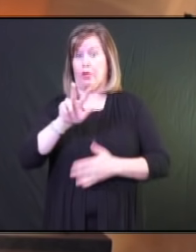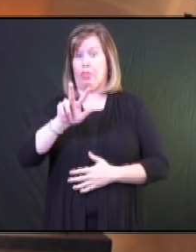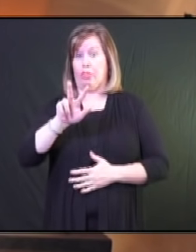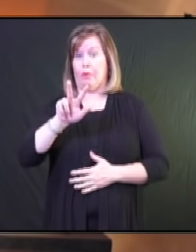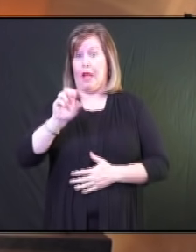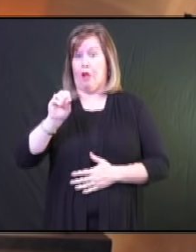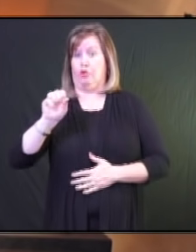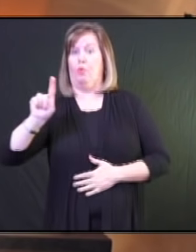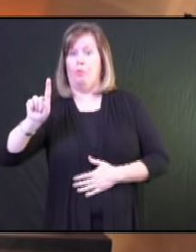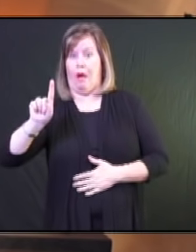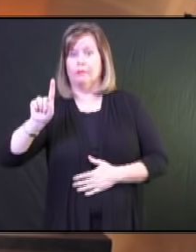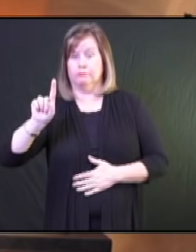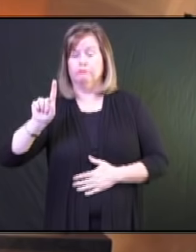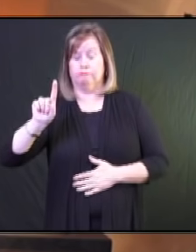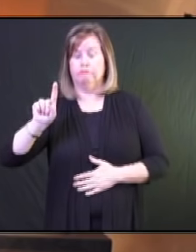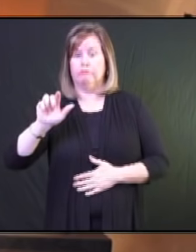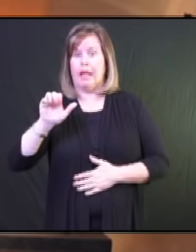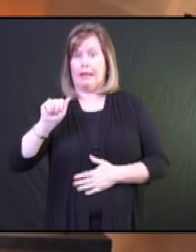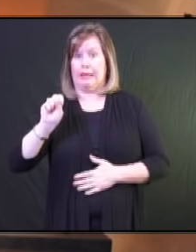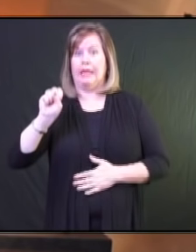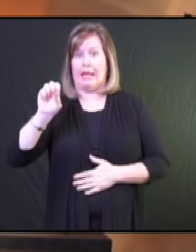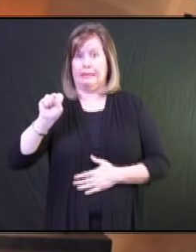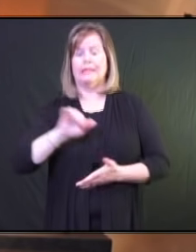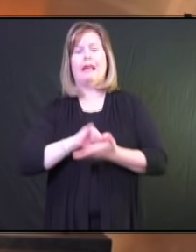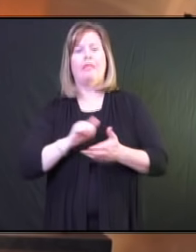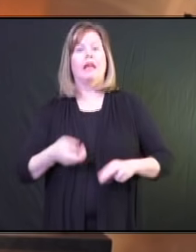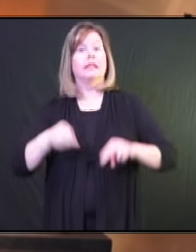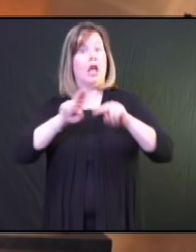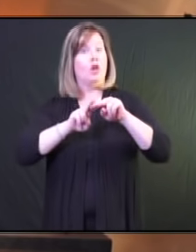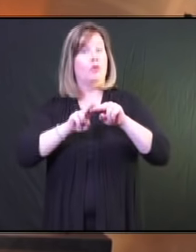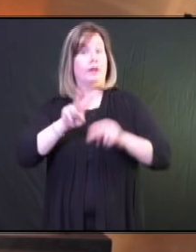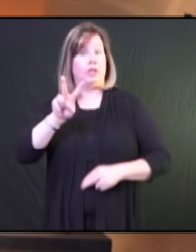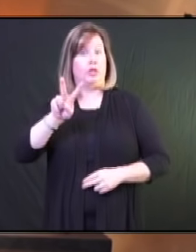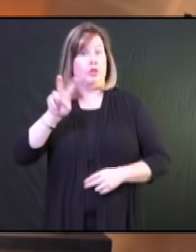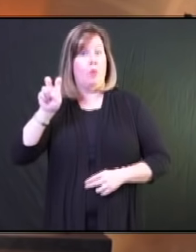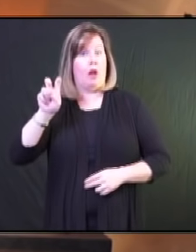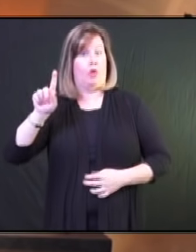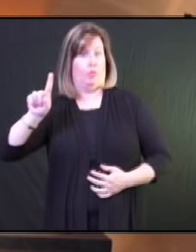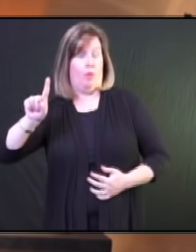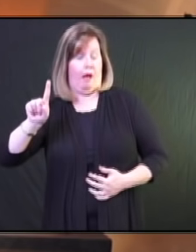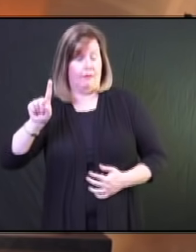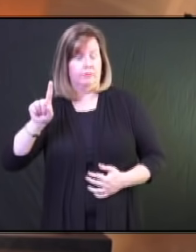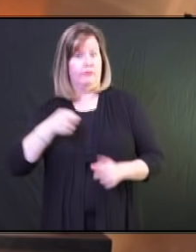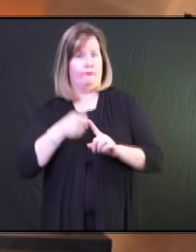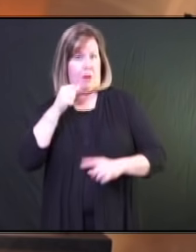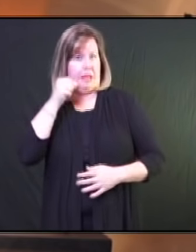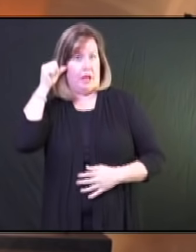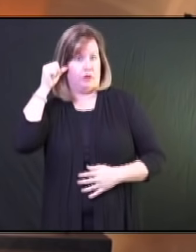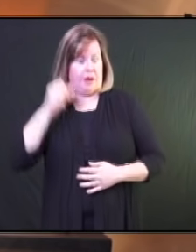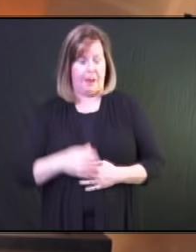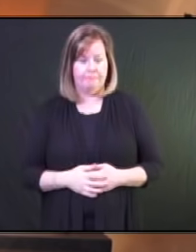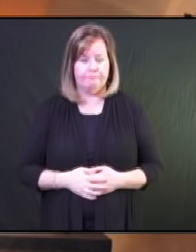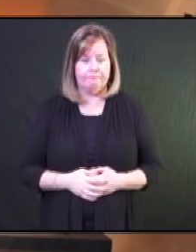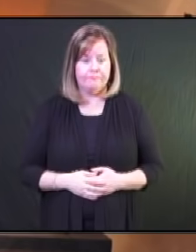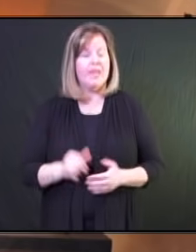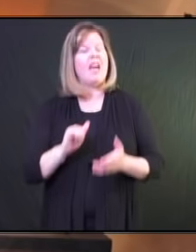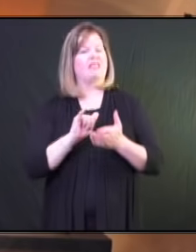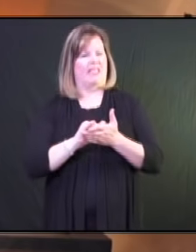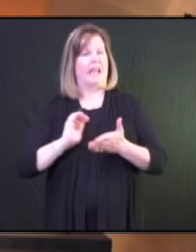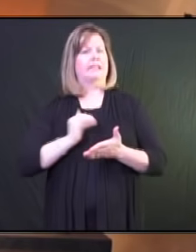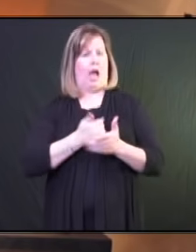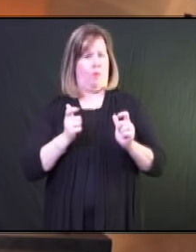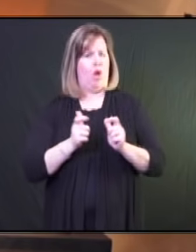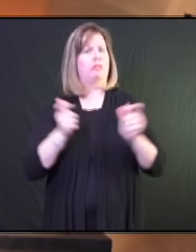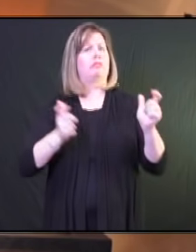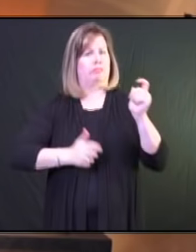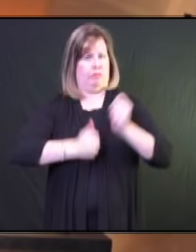diagnosed cases. That's an increase of 201 over yesterday's reported number. That's our single largest daily